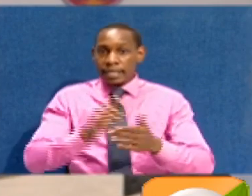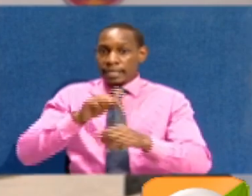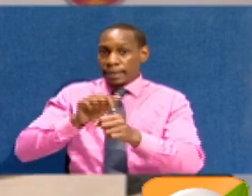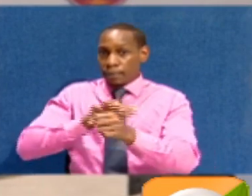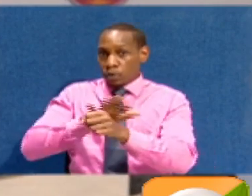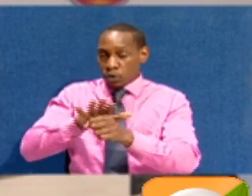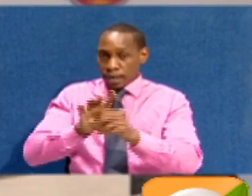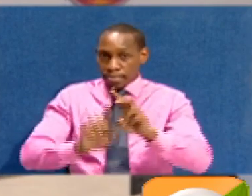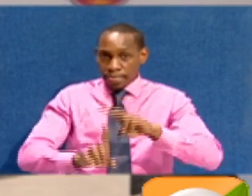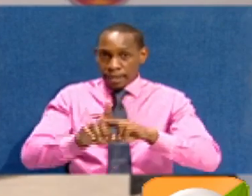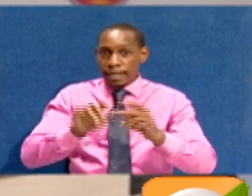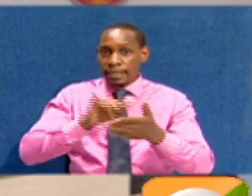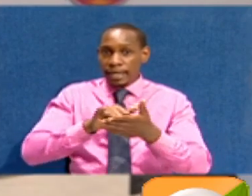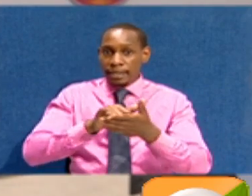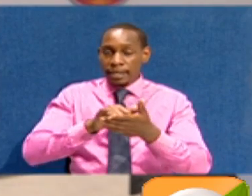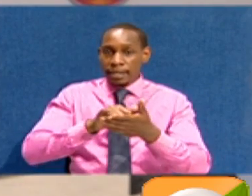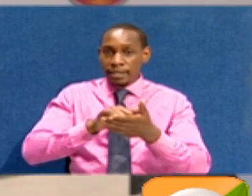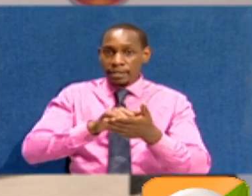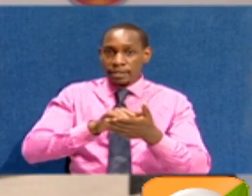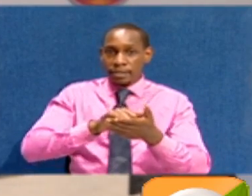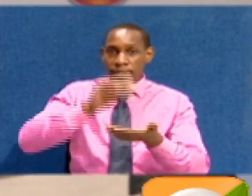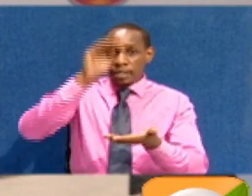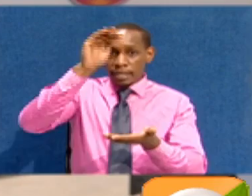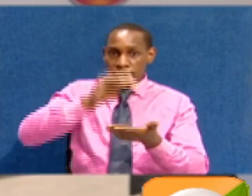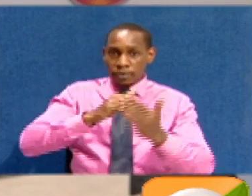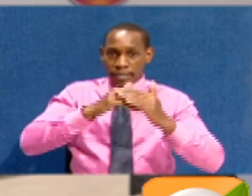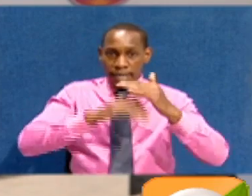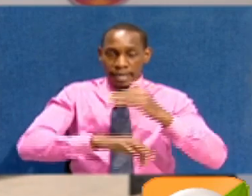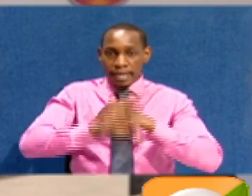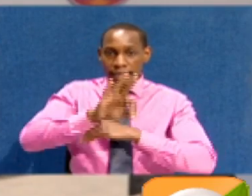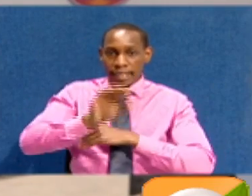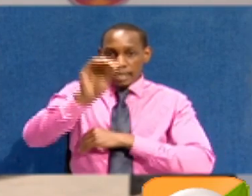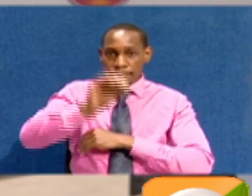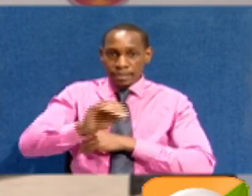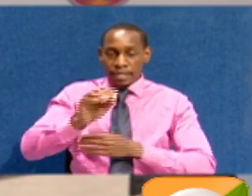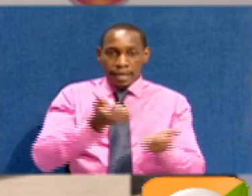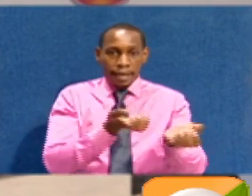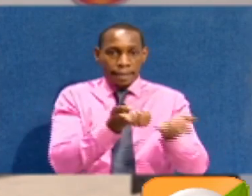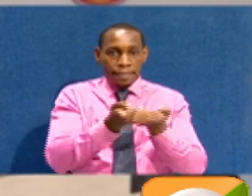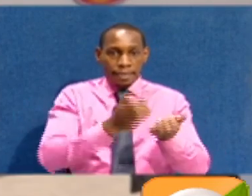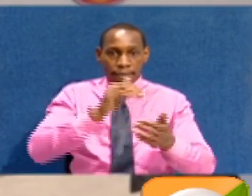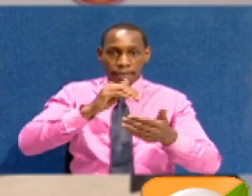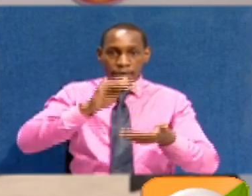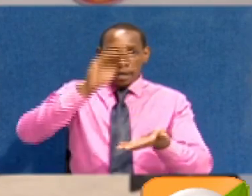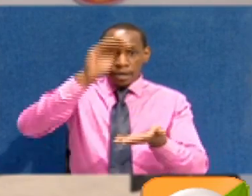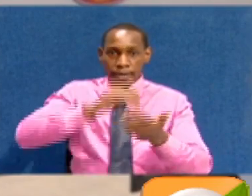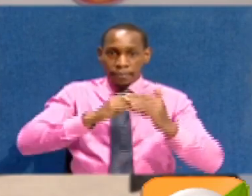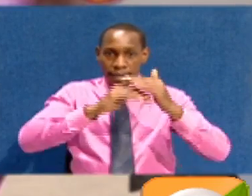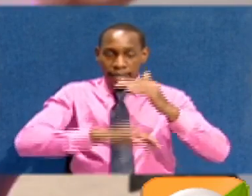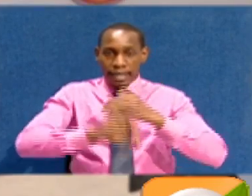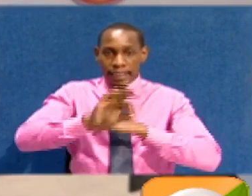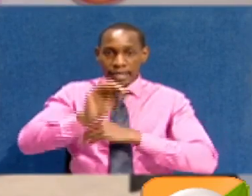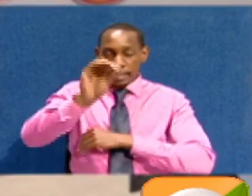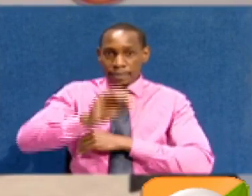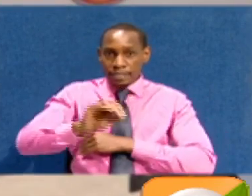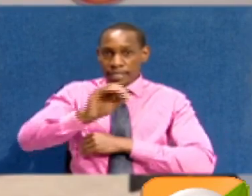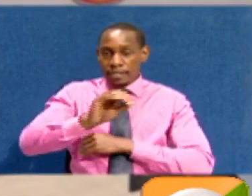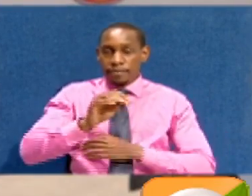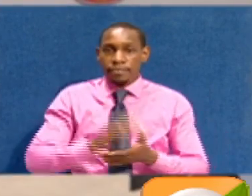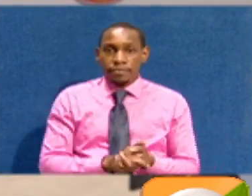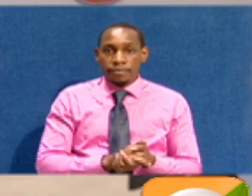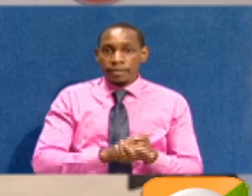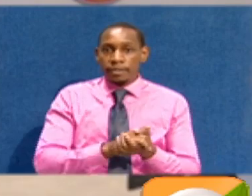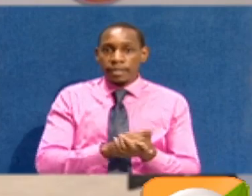COVID period, that was reduced to less than 30%. Business dropped down to less than 30% in terms